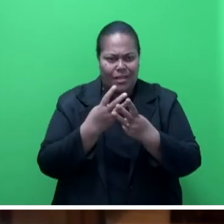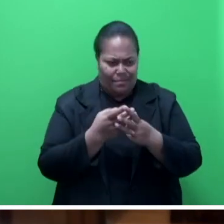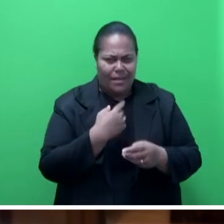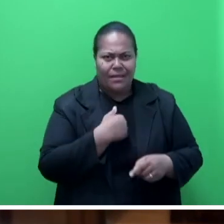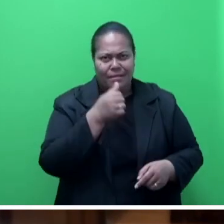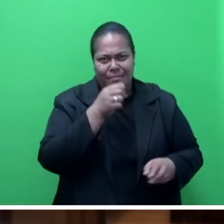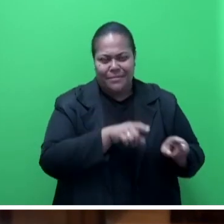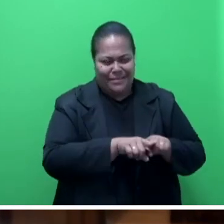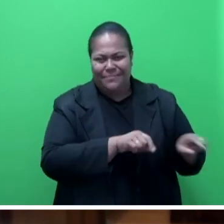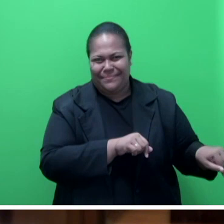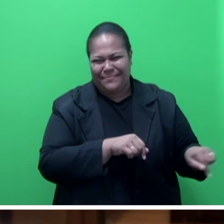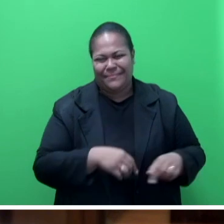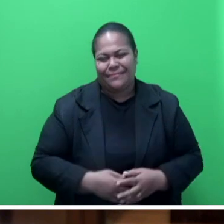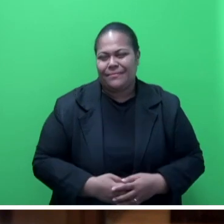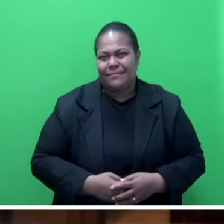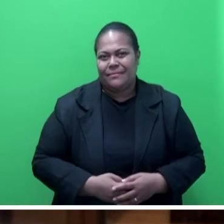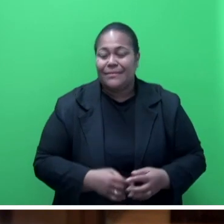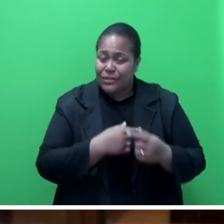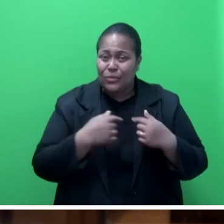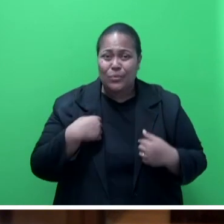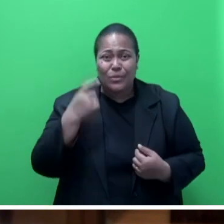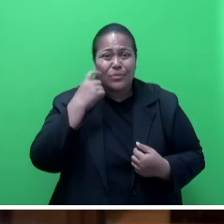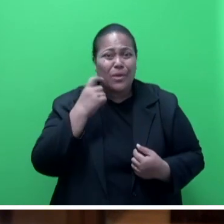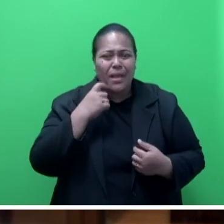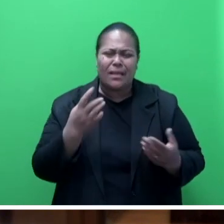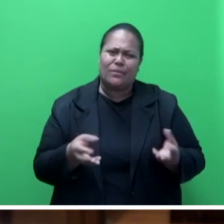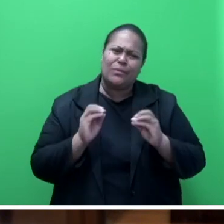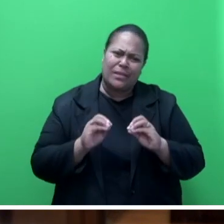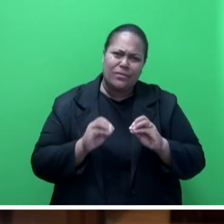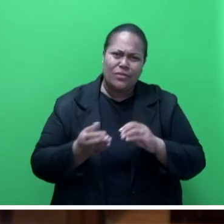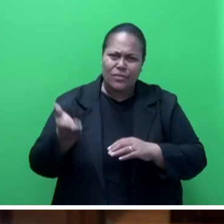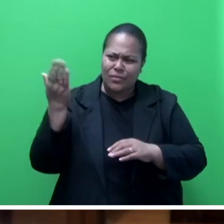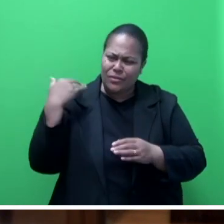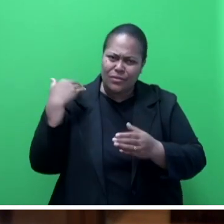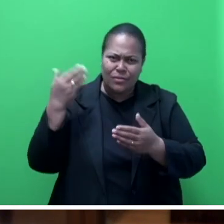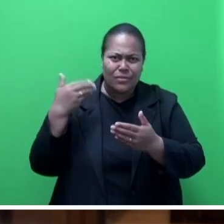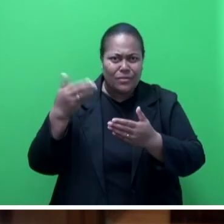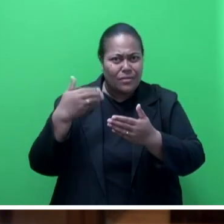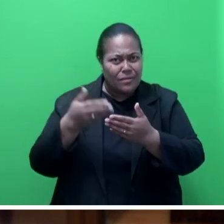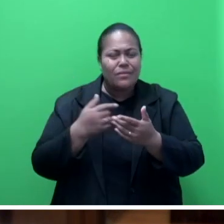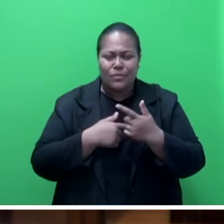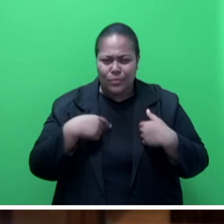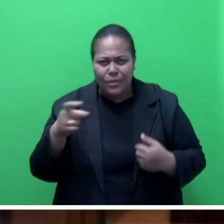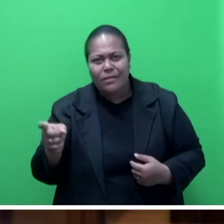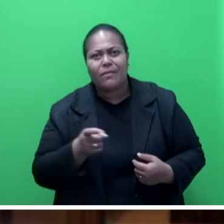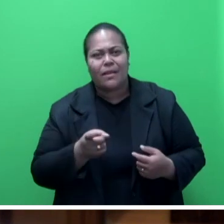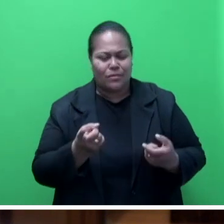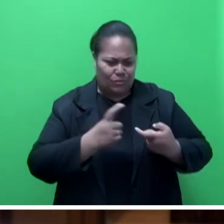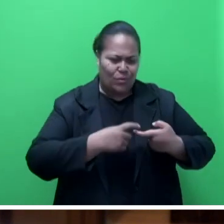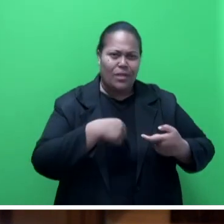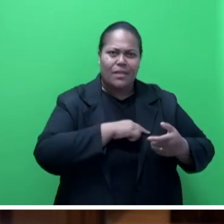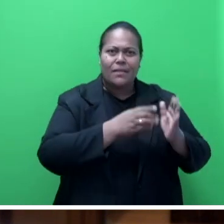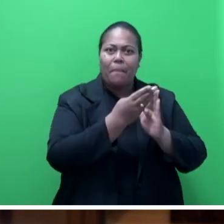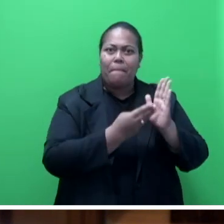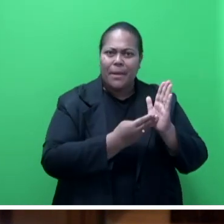Speaker, we have tried to educate them before, year after year. We have invited them to join us at budget